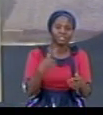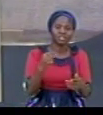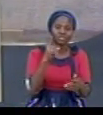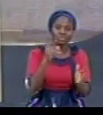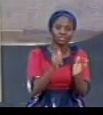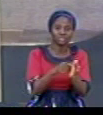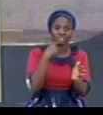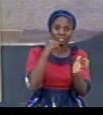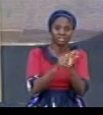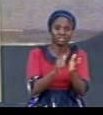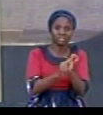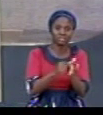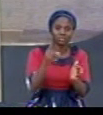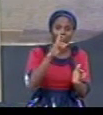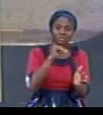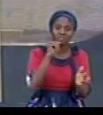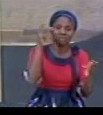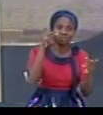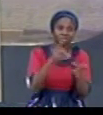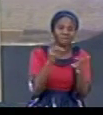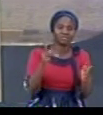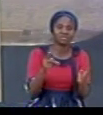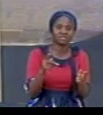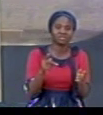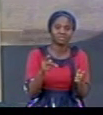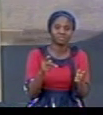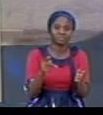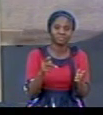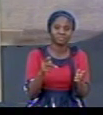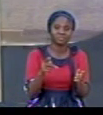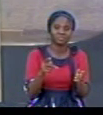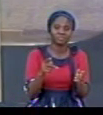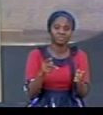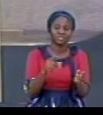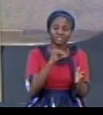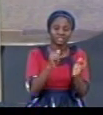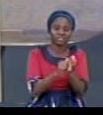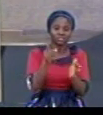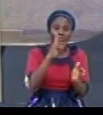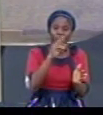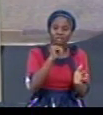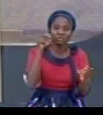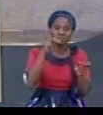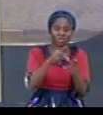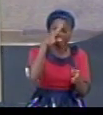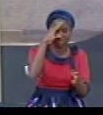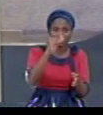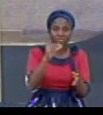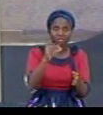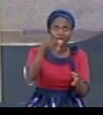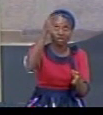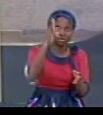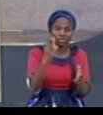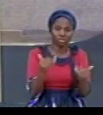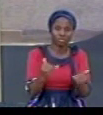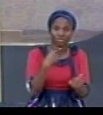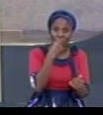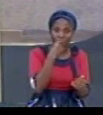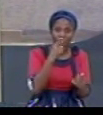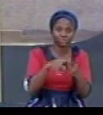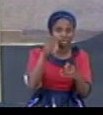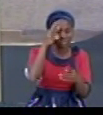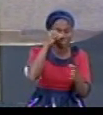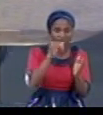you're not perfect. Has this ever happened to a perfect man? God now spoke to him. He said, my wrath